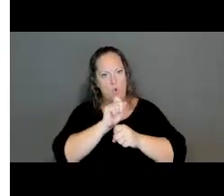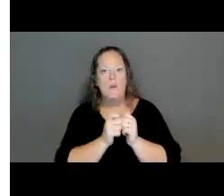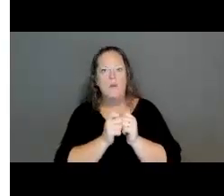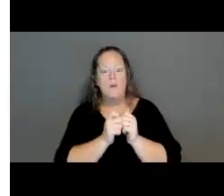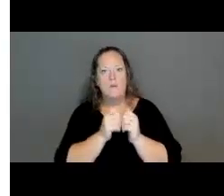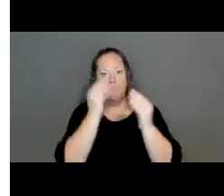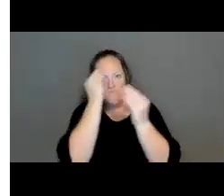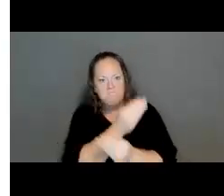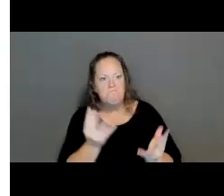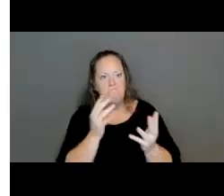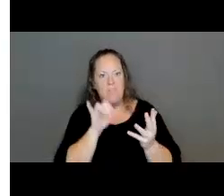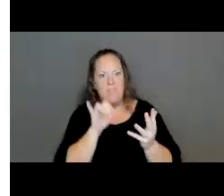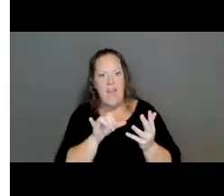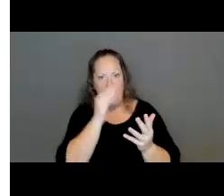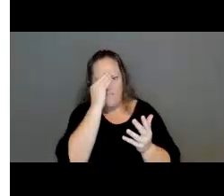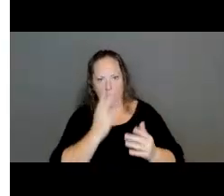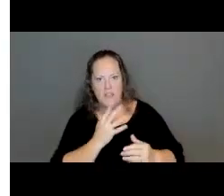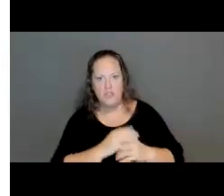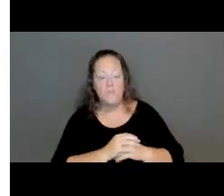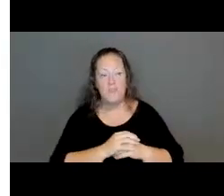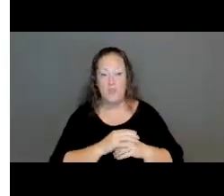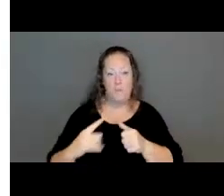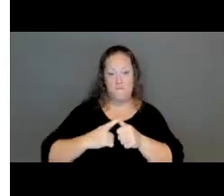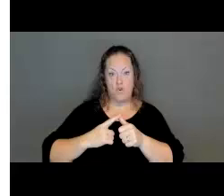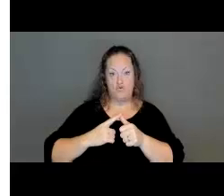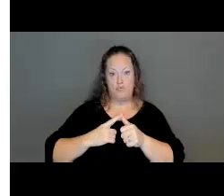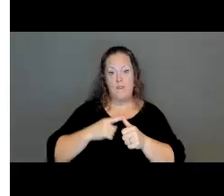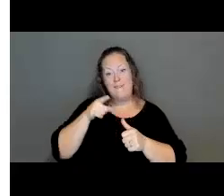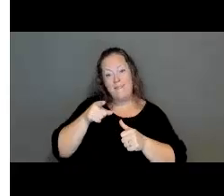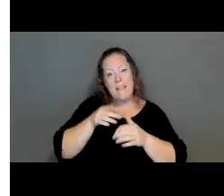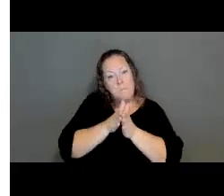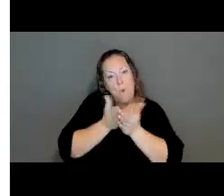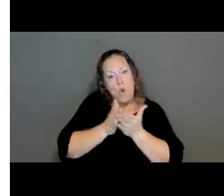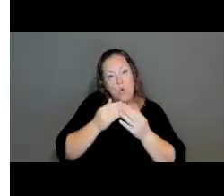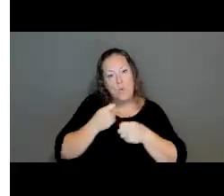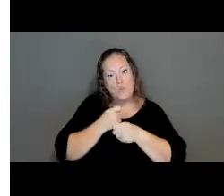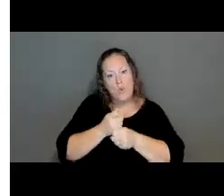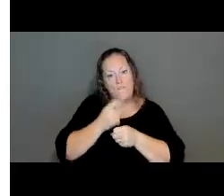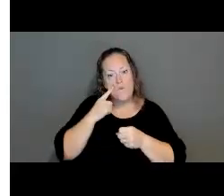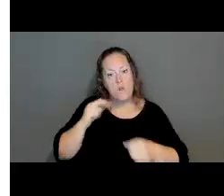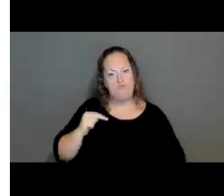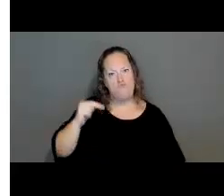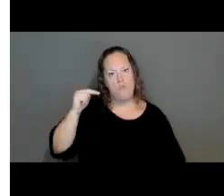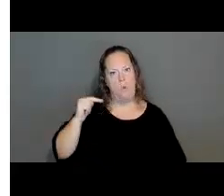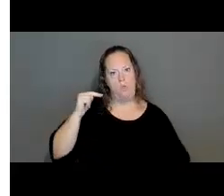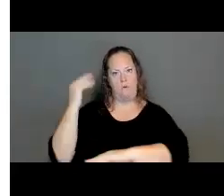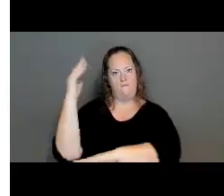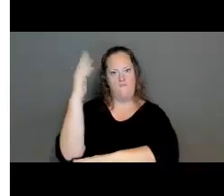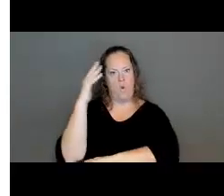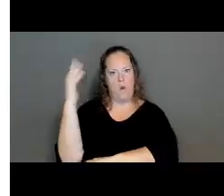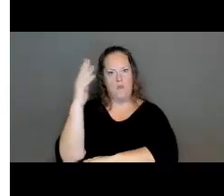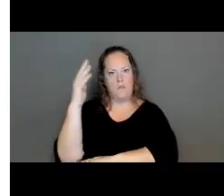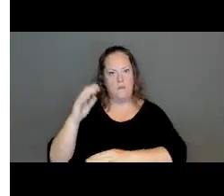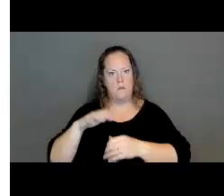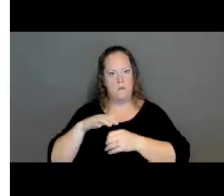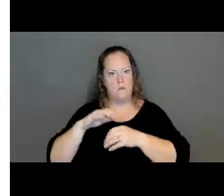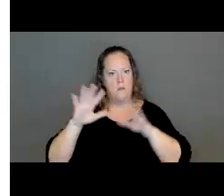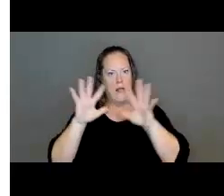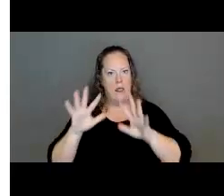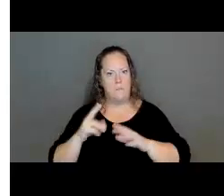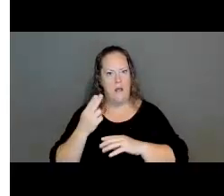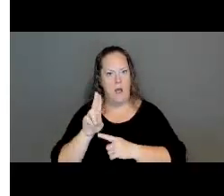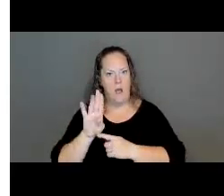information with. So initially, this adaptation workbook was created in our Northern Forests Climate Hub and